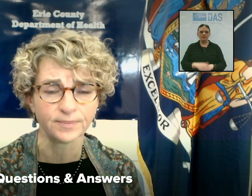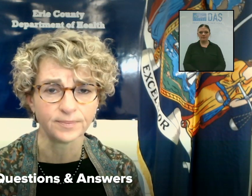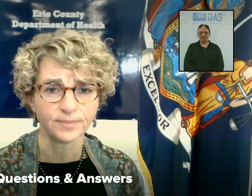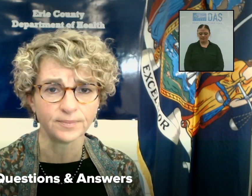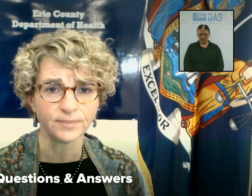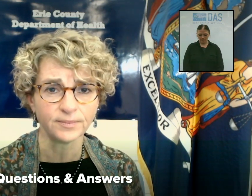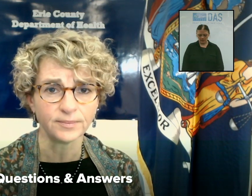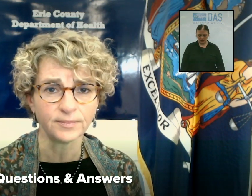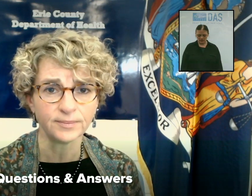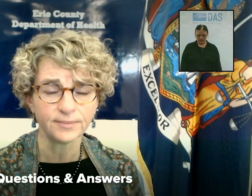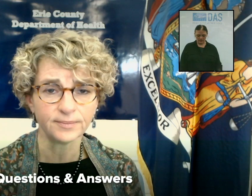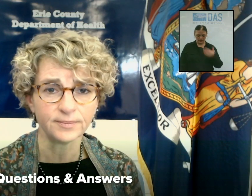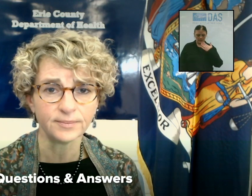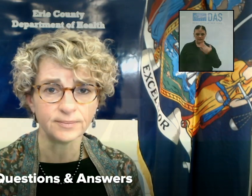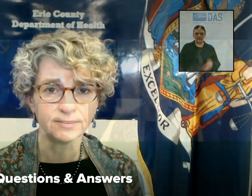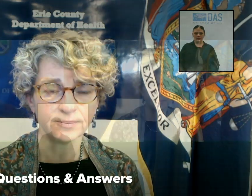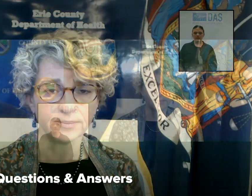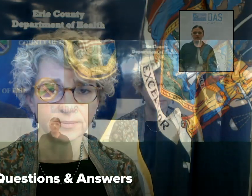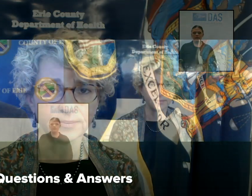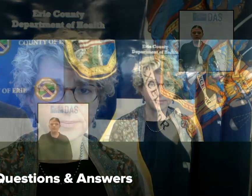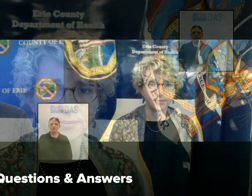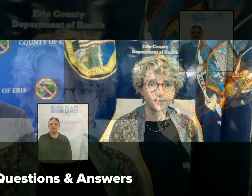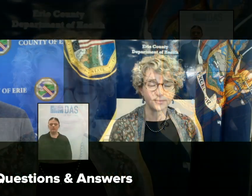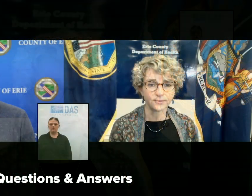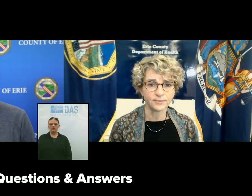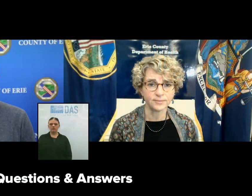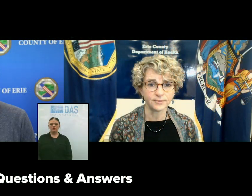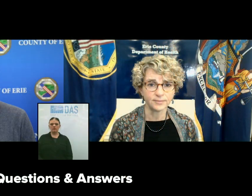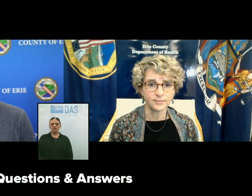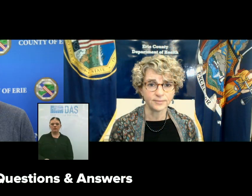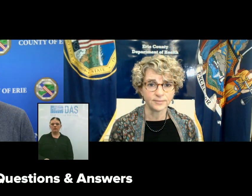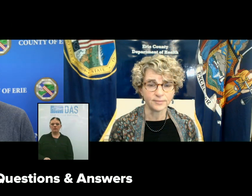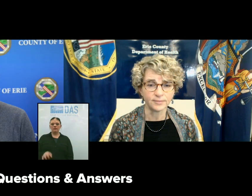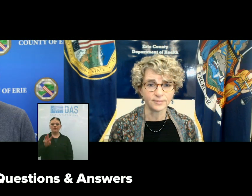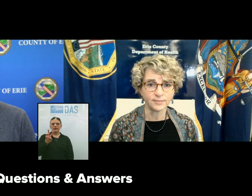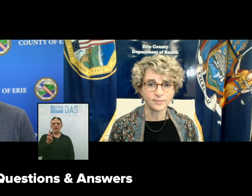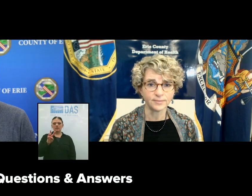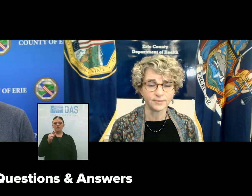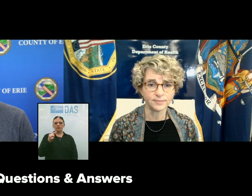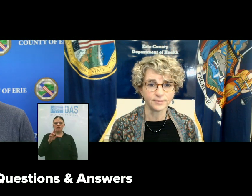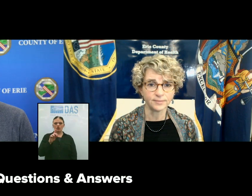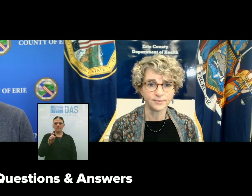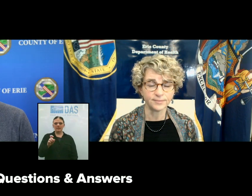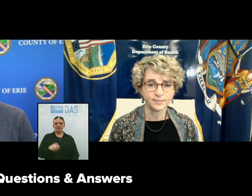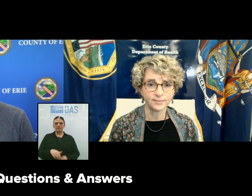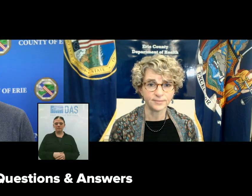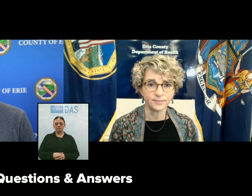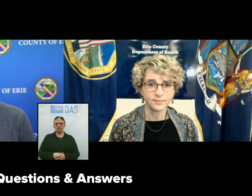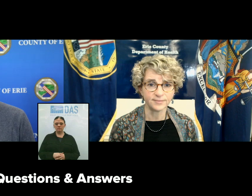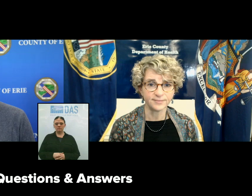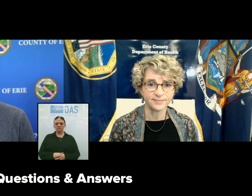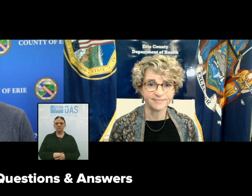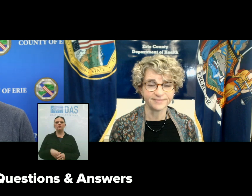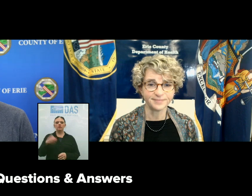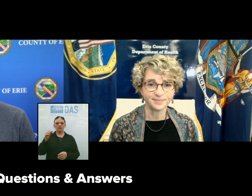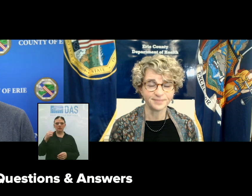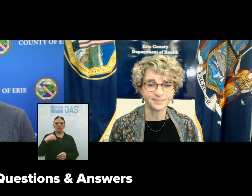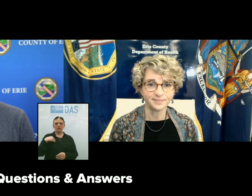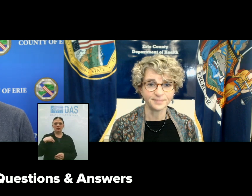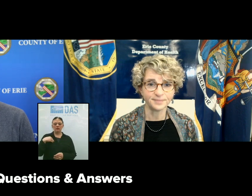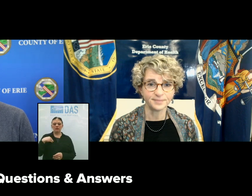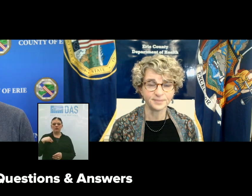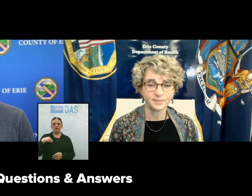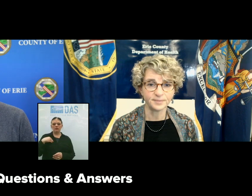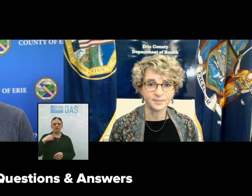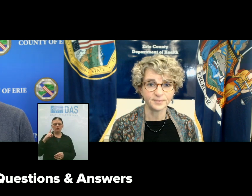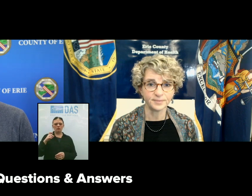outbreaks. Thank you. Thank you. WGRZ, Steve Brown, do you still on? Still have a question? Yeah, I got a clarification